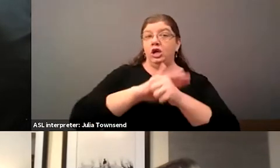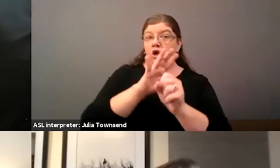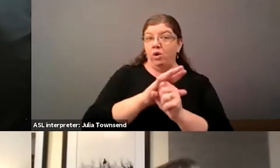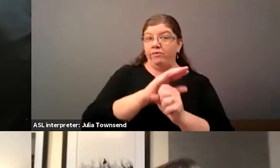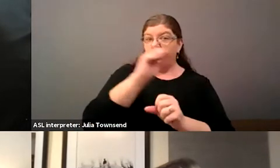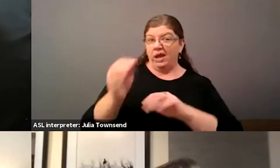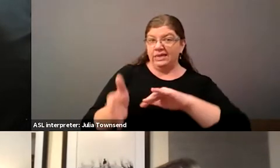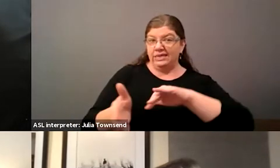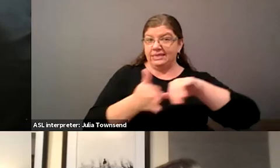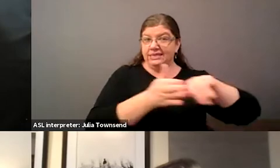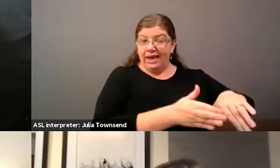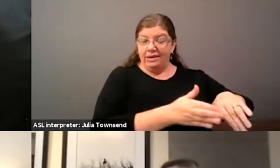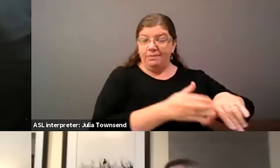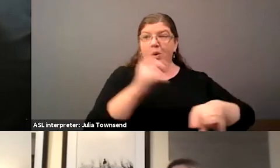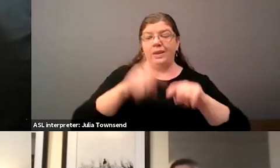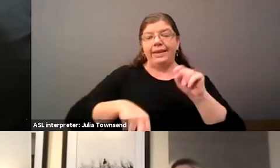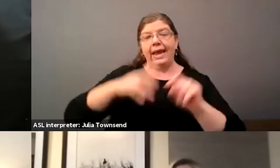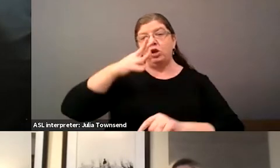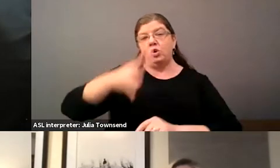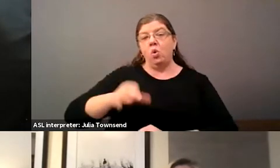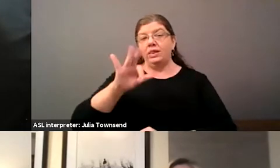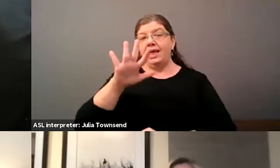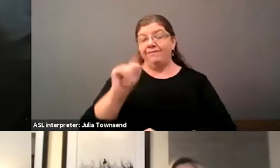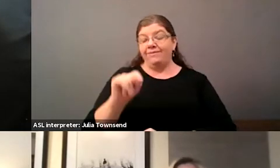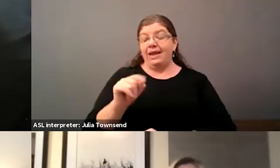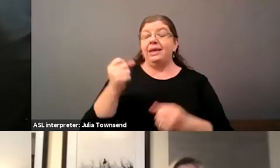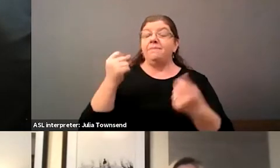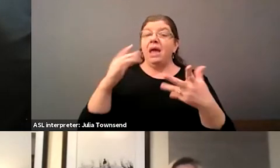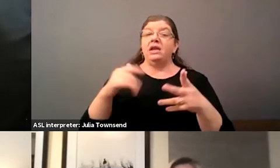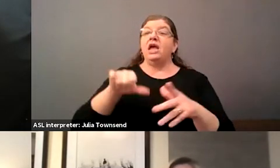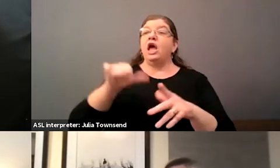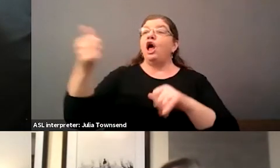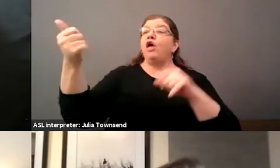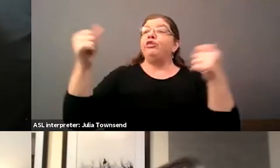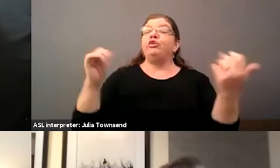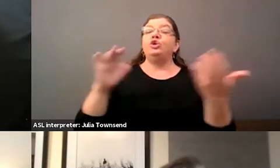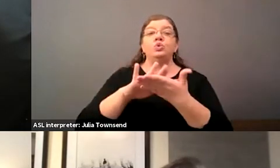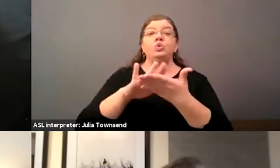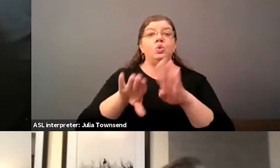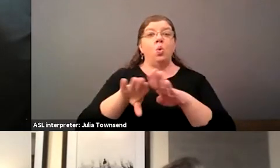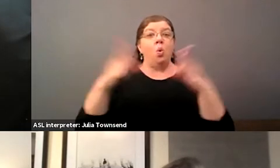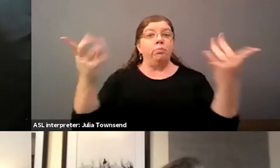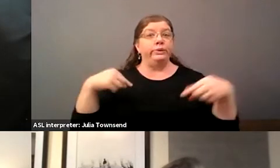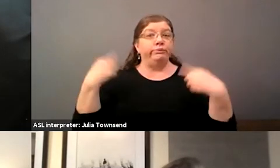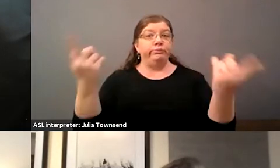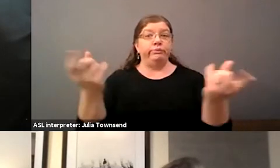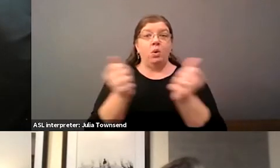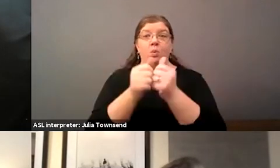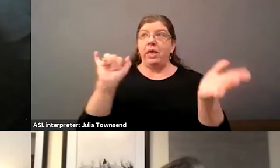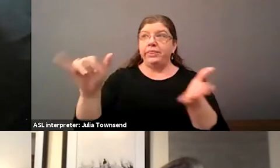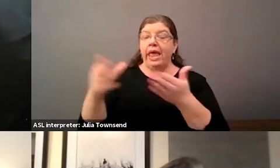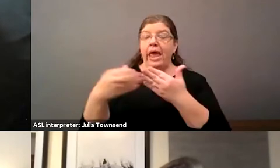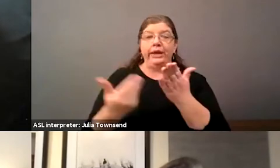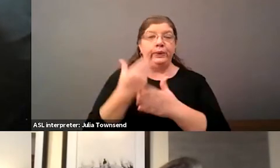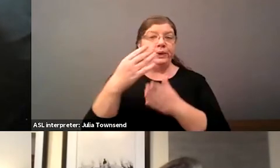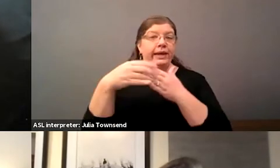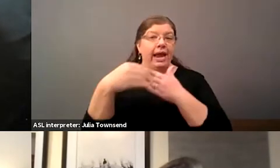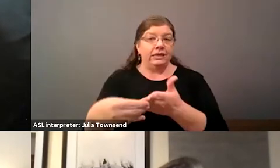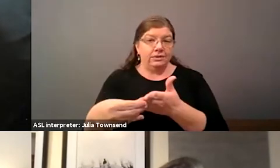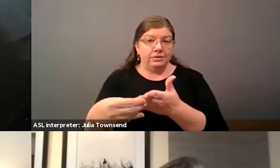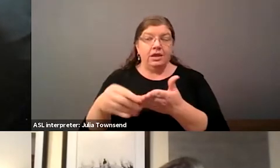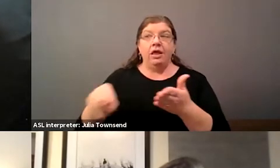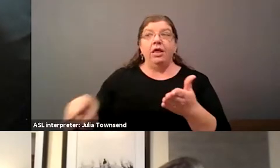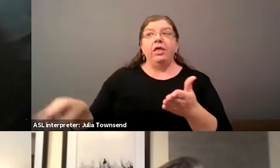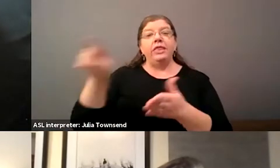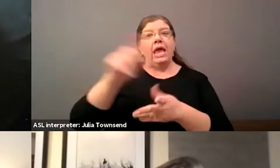a moment you simply cannot ignore the fact that a number of our neighboring schools are open and remain open without this new guidance because they were prudent